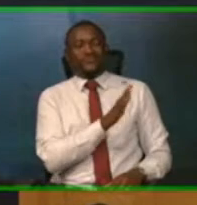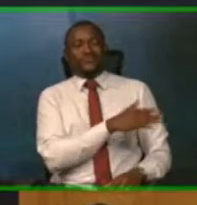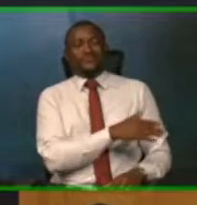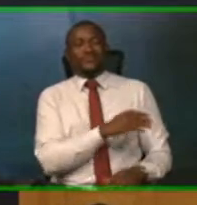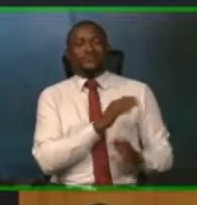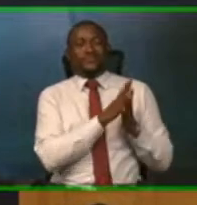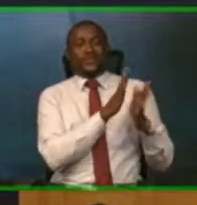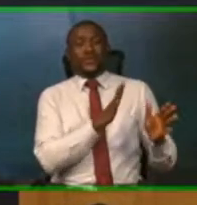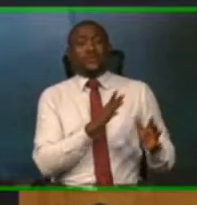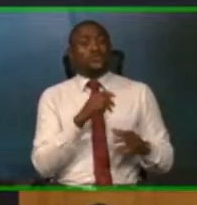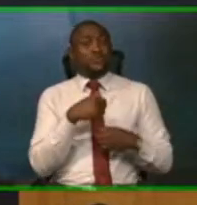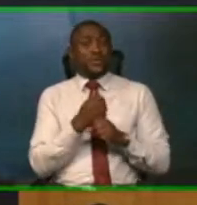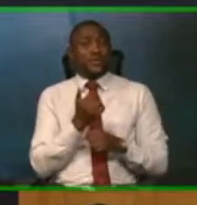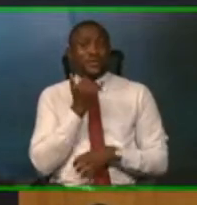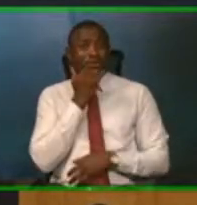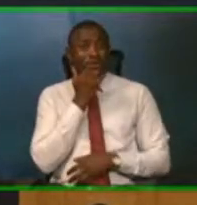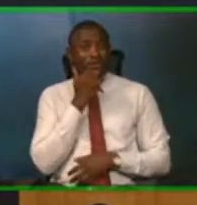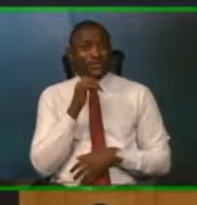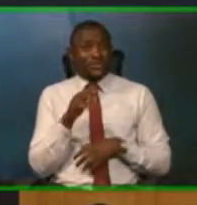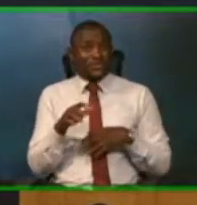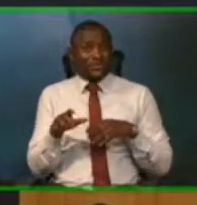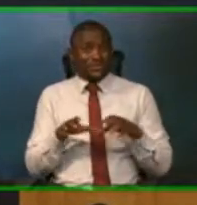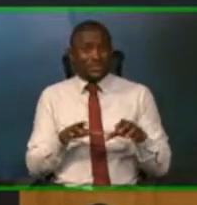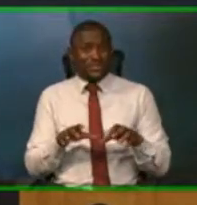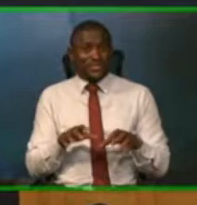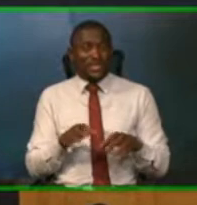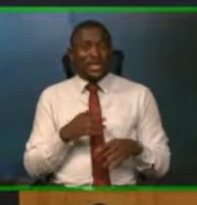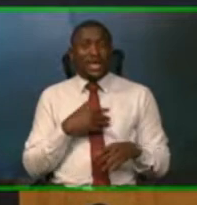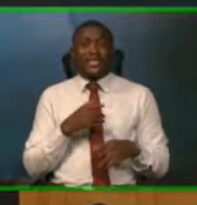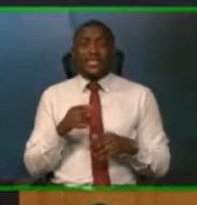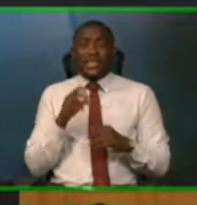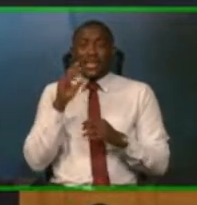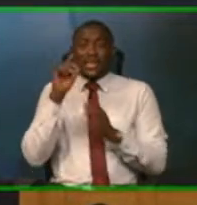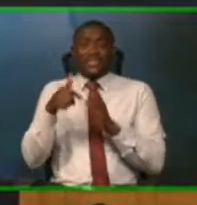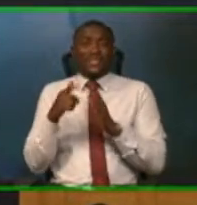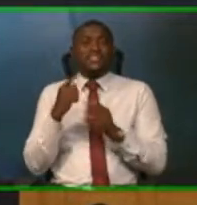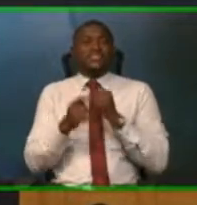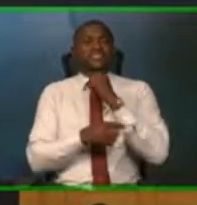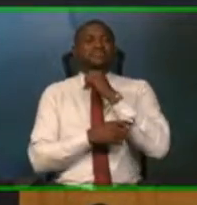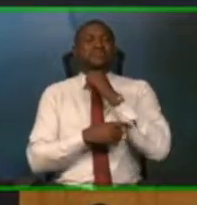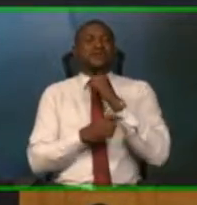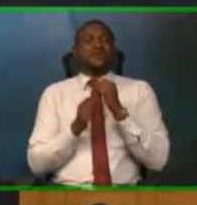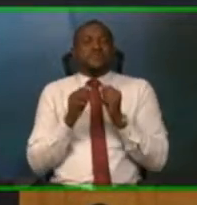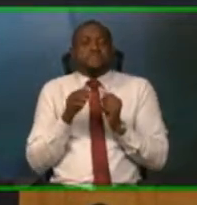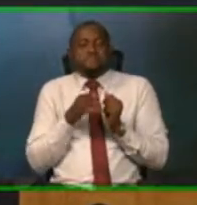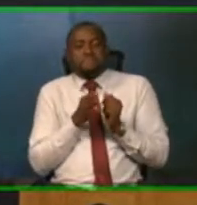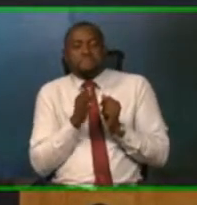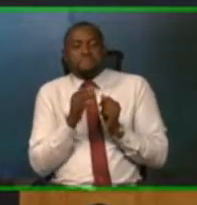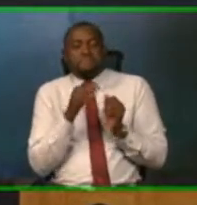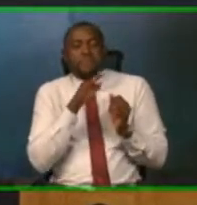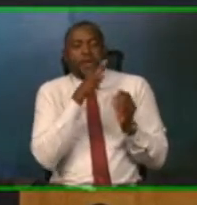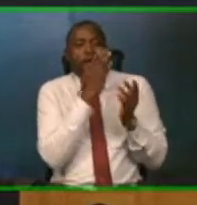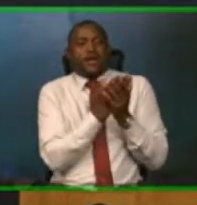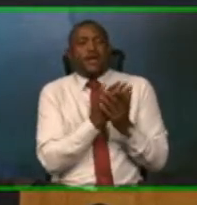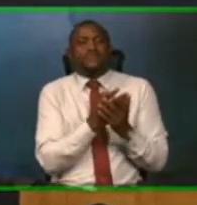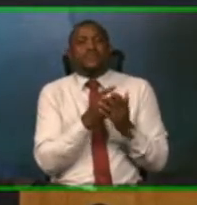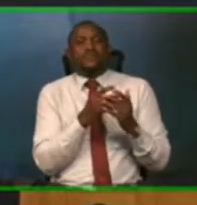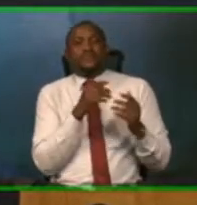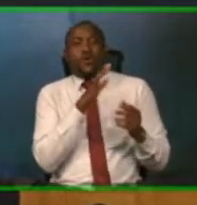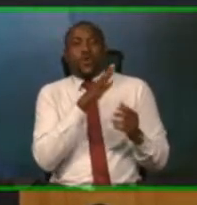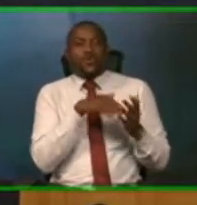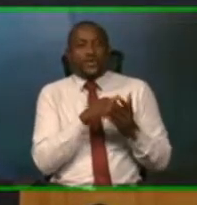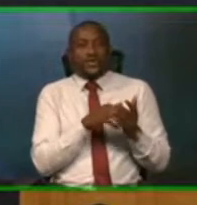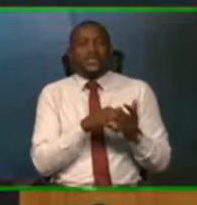wrong step. And eventually, the tempter has a way of navigating through your weakness until he brings you down.